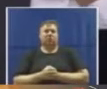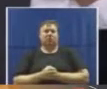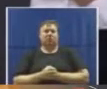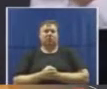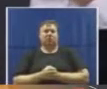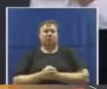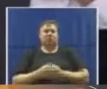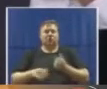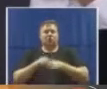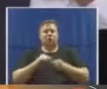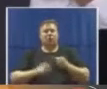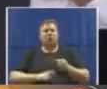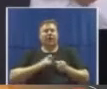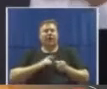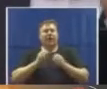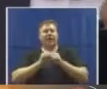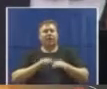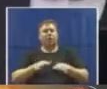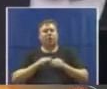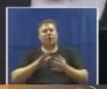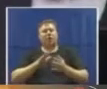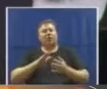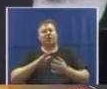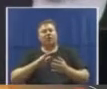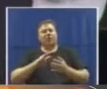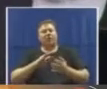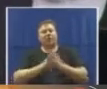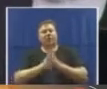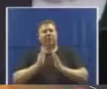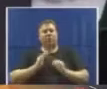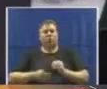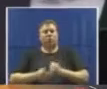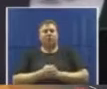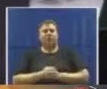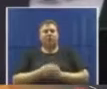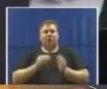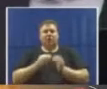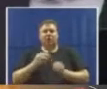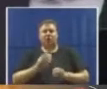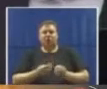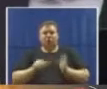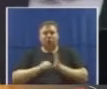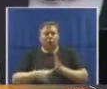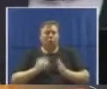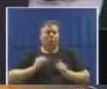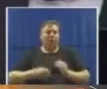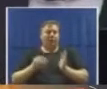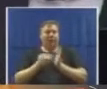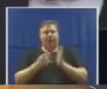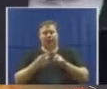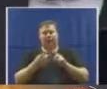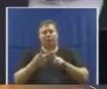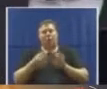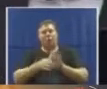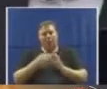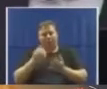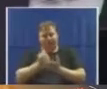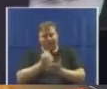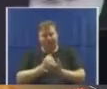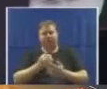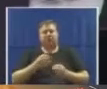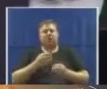care network affects women. It is a woman who applies for a child care grant, a woman who applies at the Department of Home Affairs